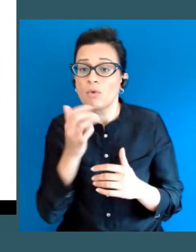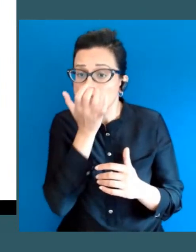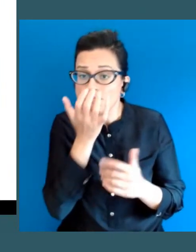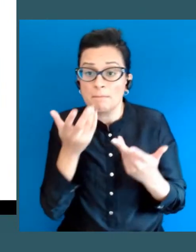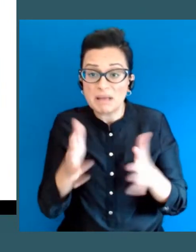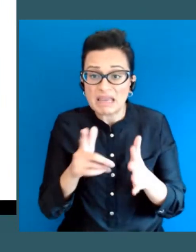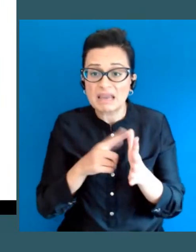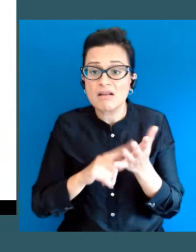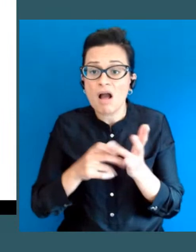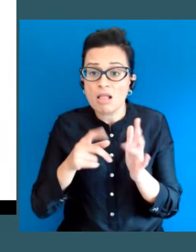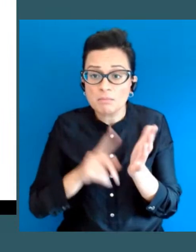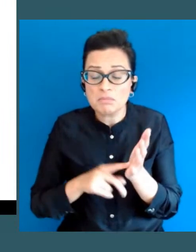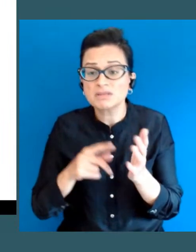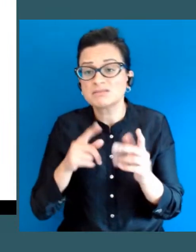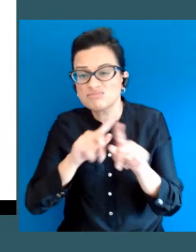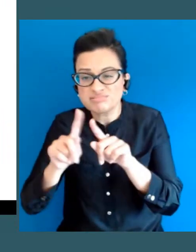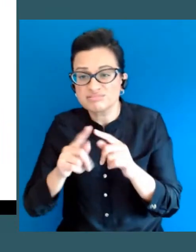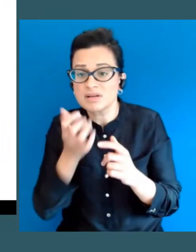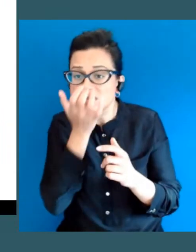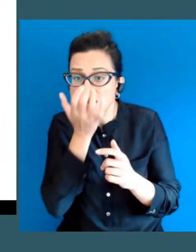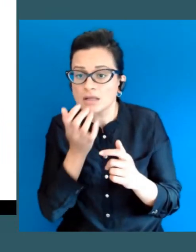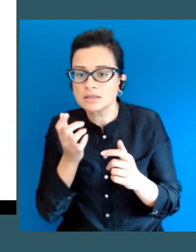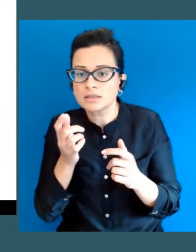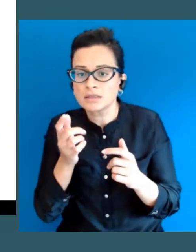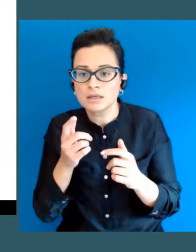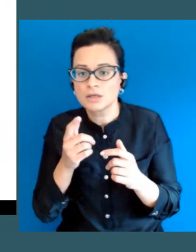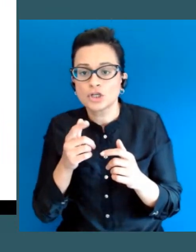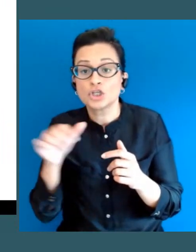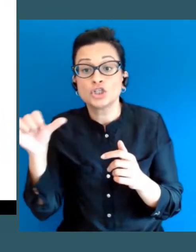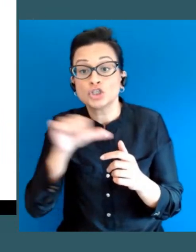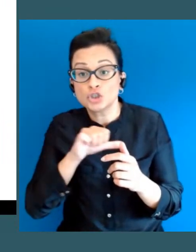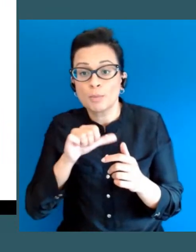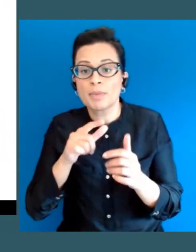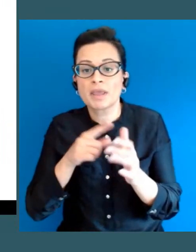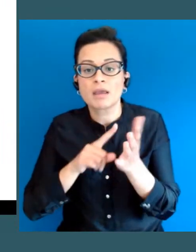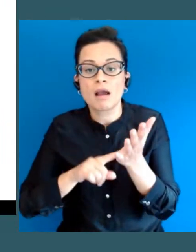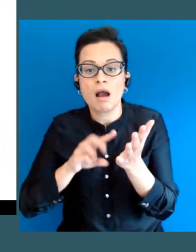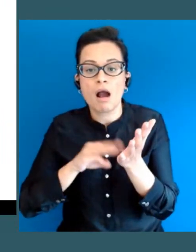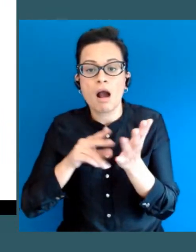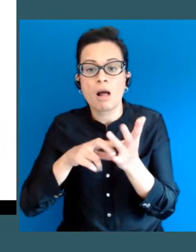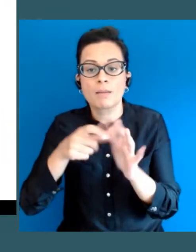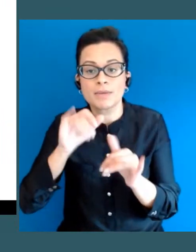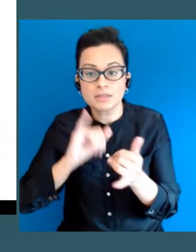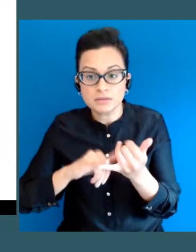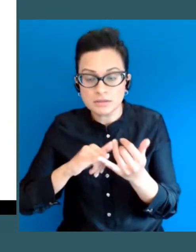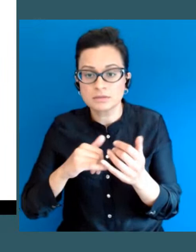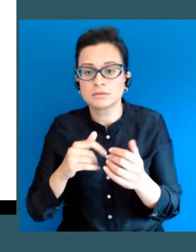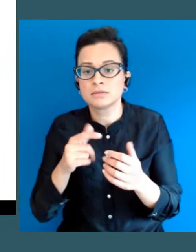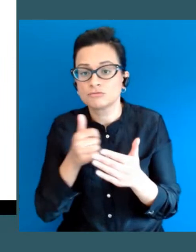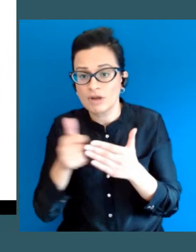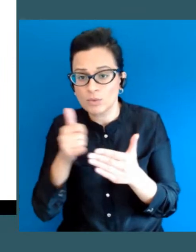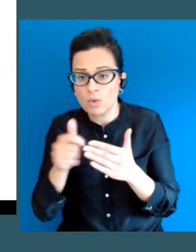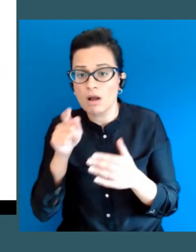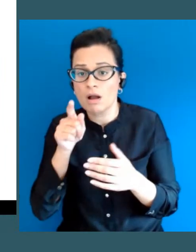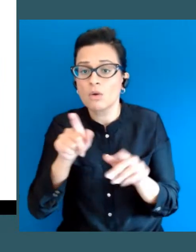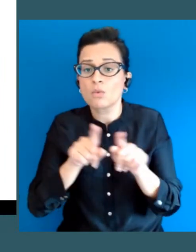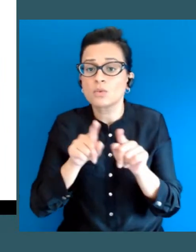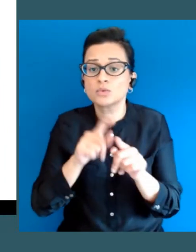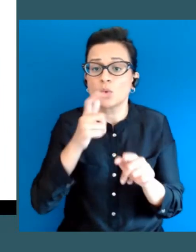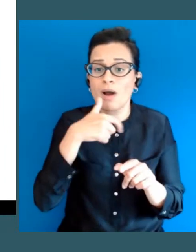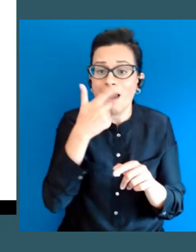regularly. It should be almonds and hazelnuts regularly. And he can also eat apple pie, and he's had cartons of apple juice with no